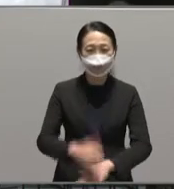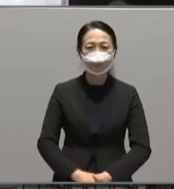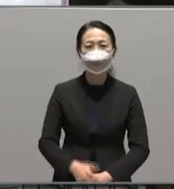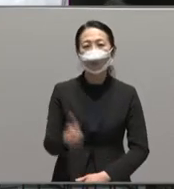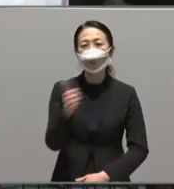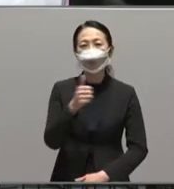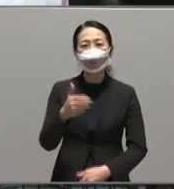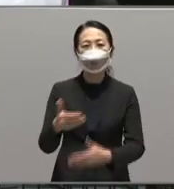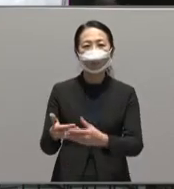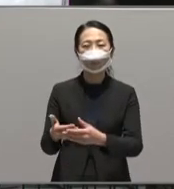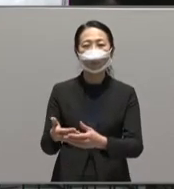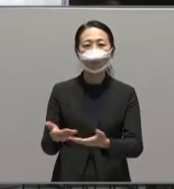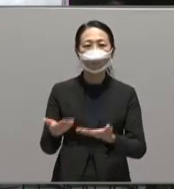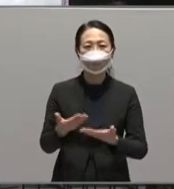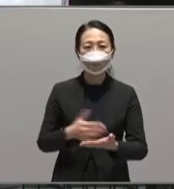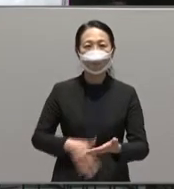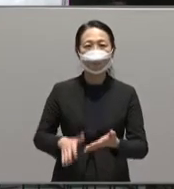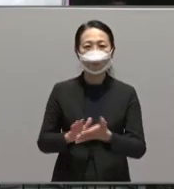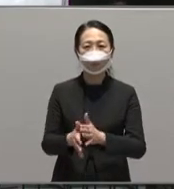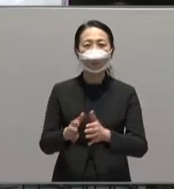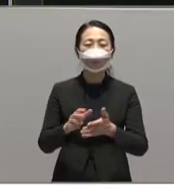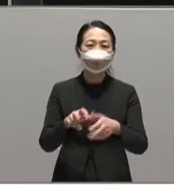Thank you very much.